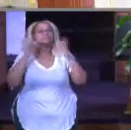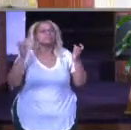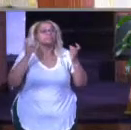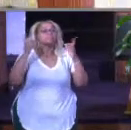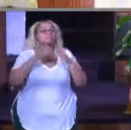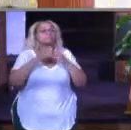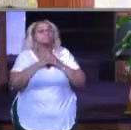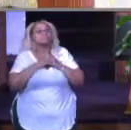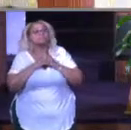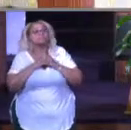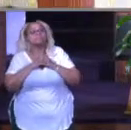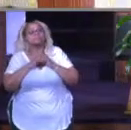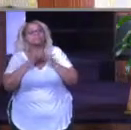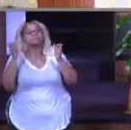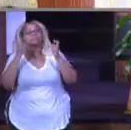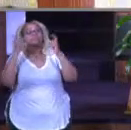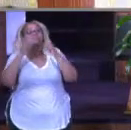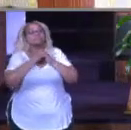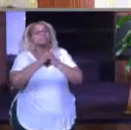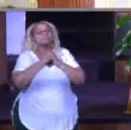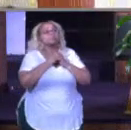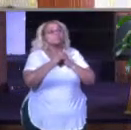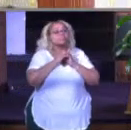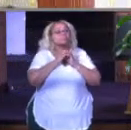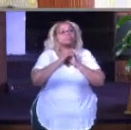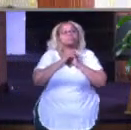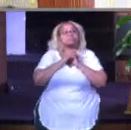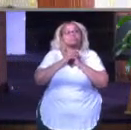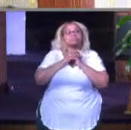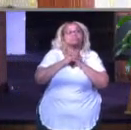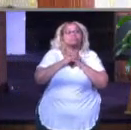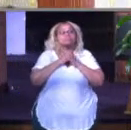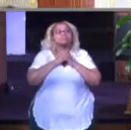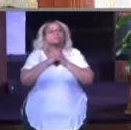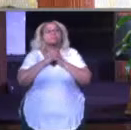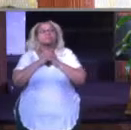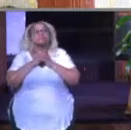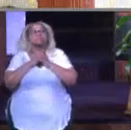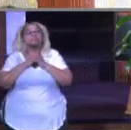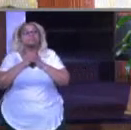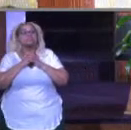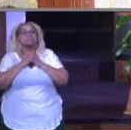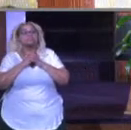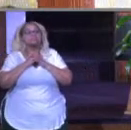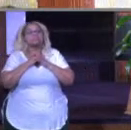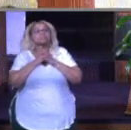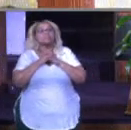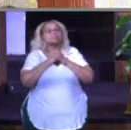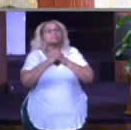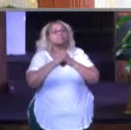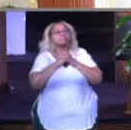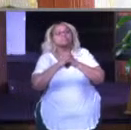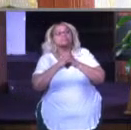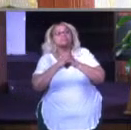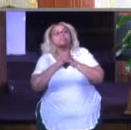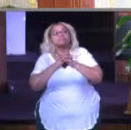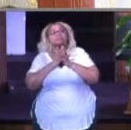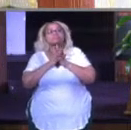Hallelujah. Hallelujah. Hear the bass. Hallelujah. Hear the book on that. Hear the bass. Thank you,